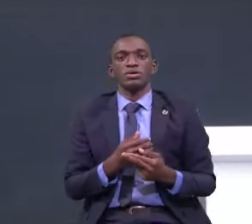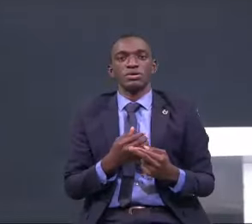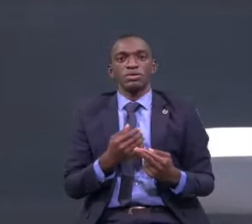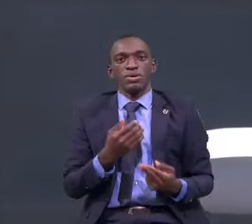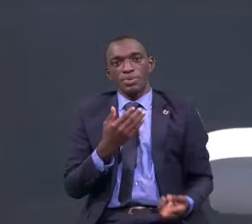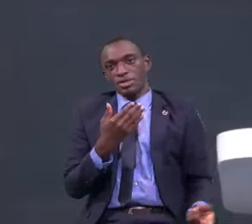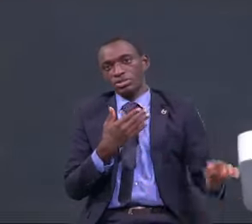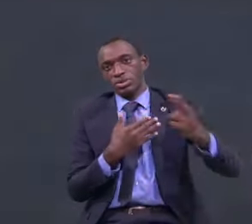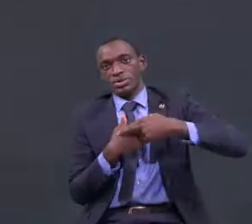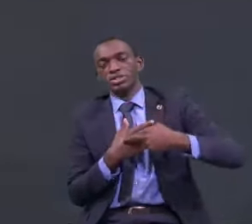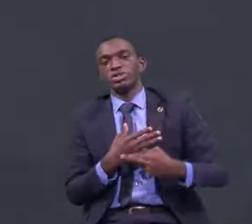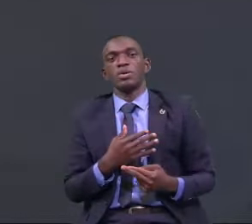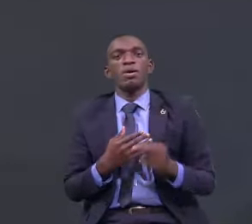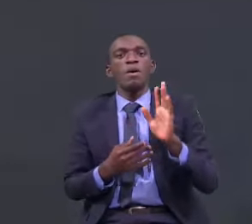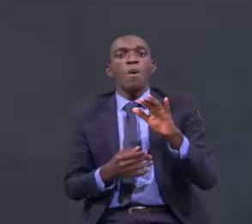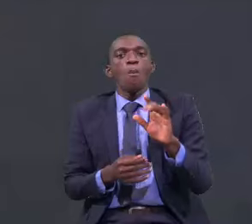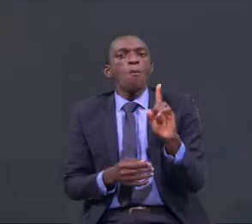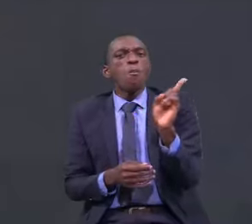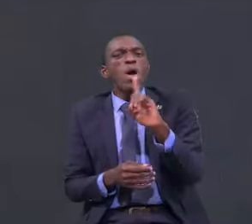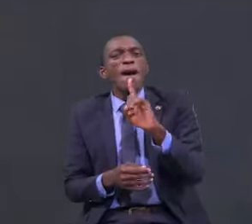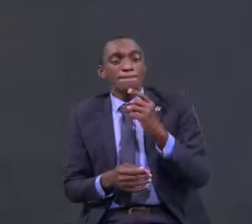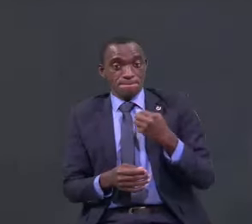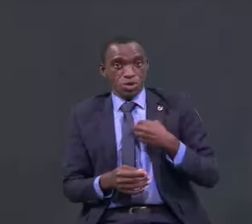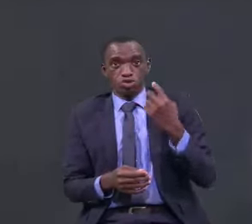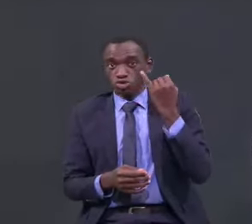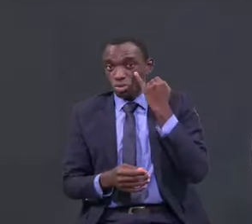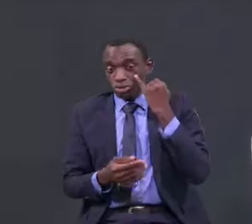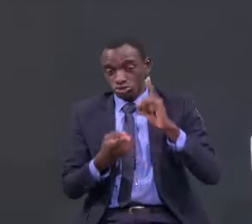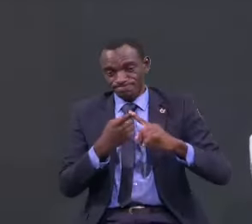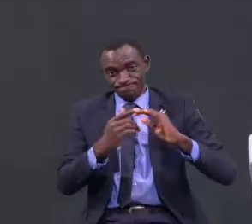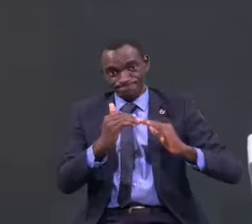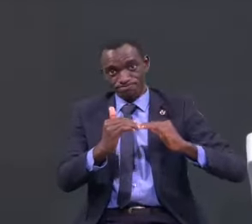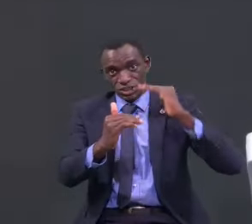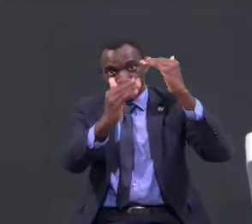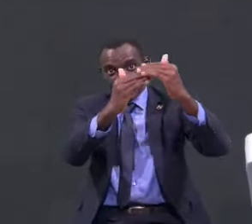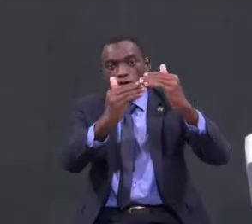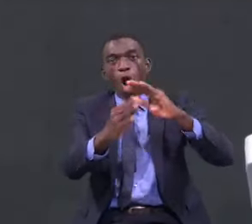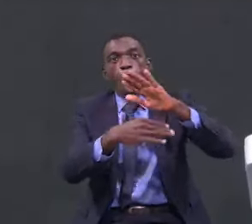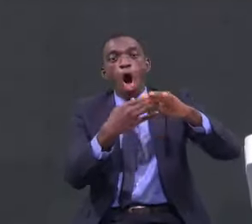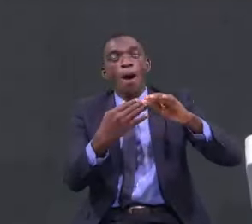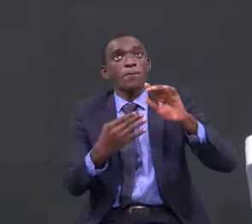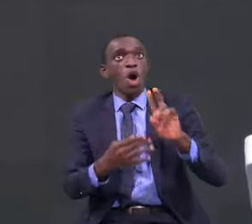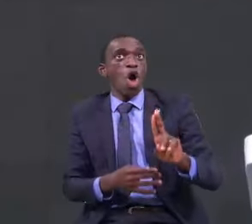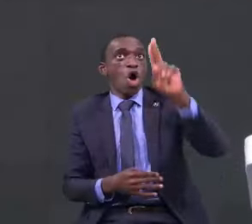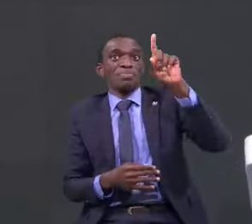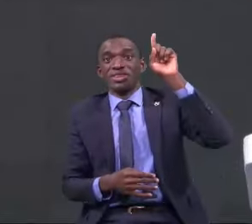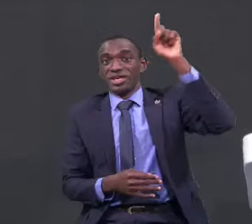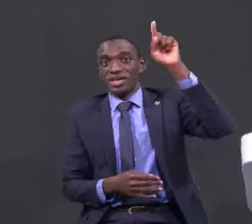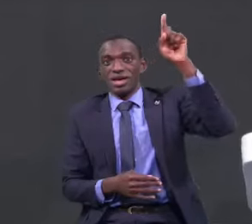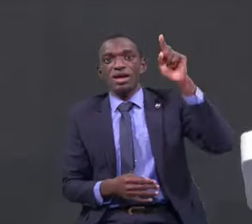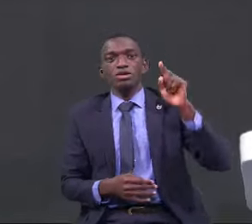Restoration. Where you should have been. Up there. You come to the